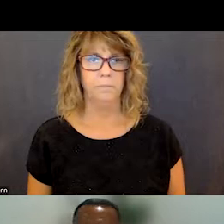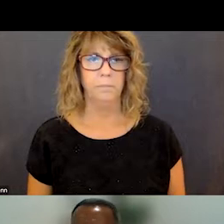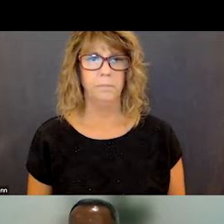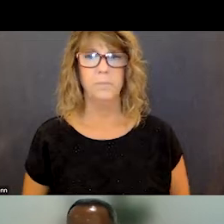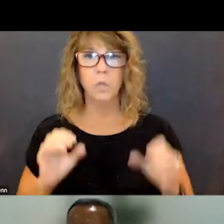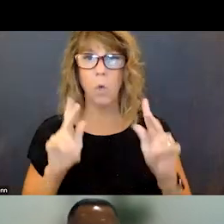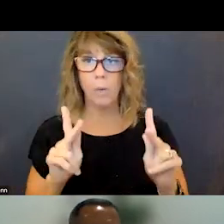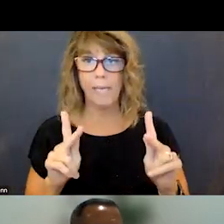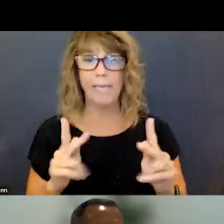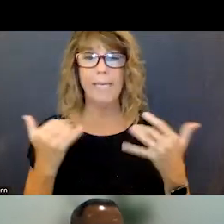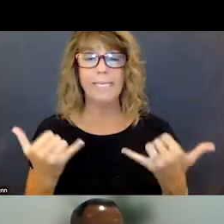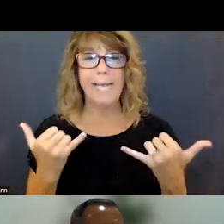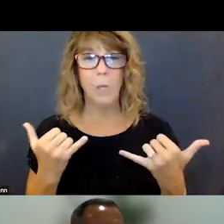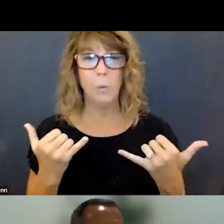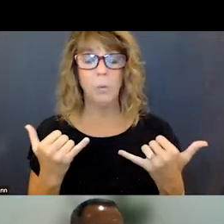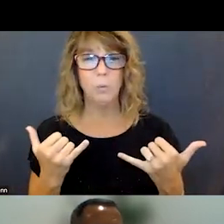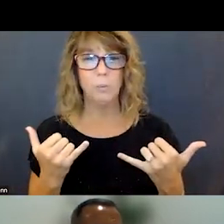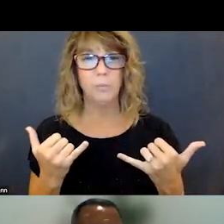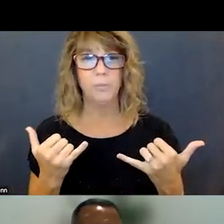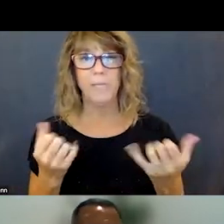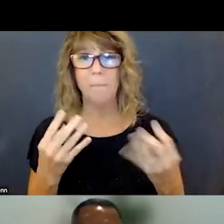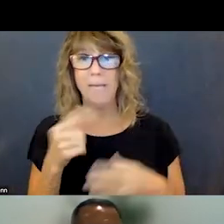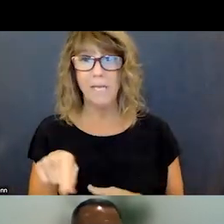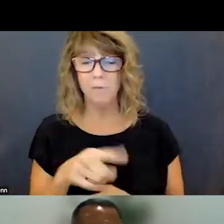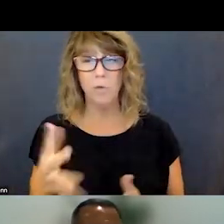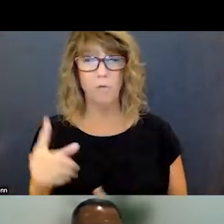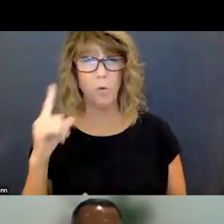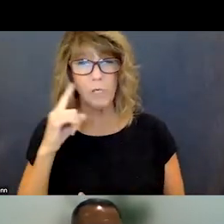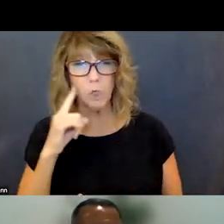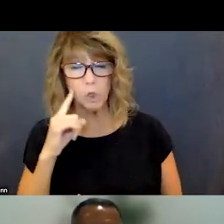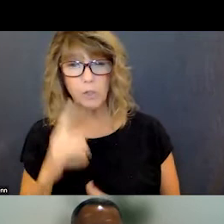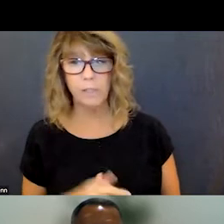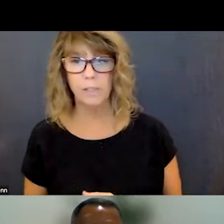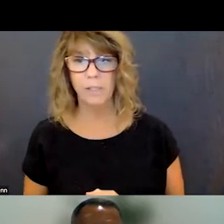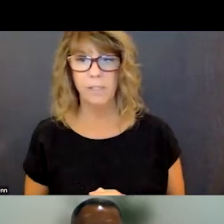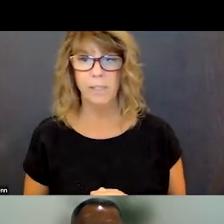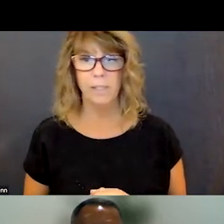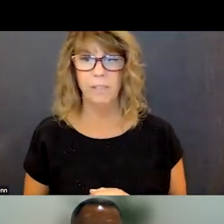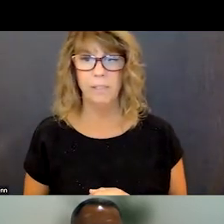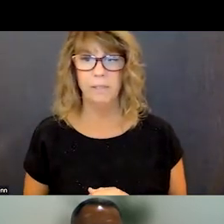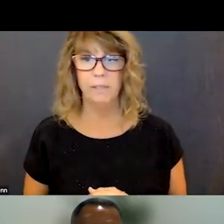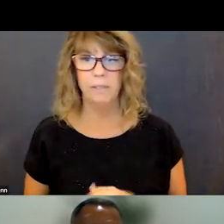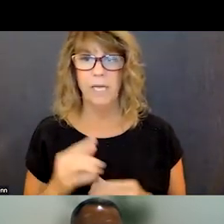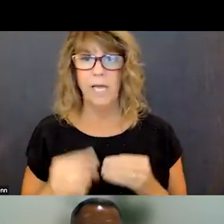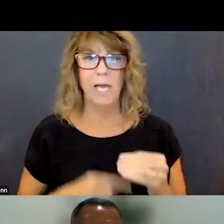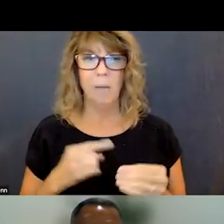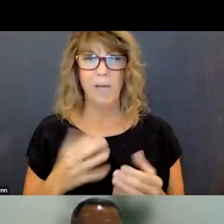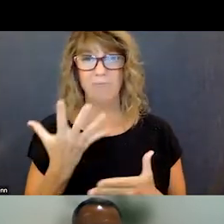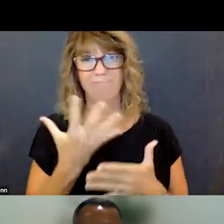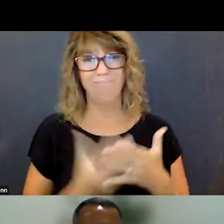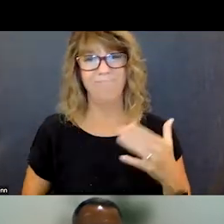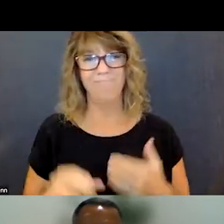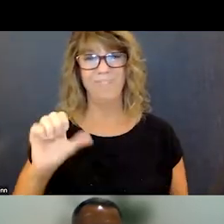Okay, at this point, many of you have heard already about the passing of Sharon